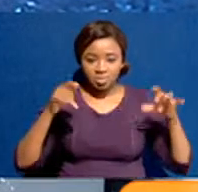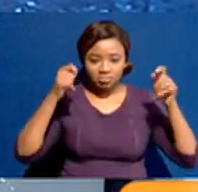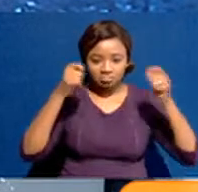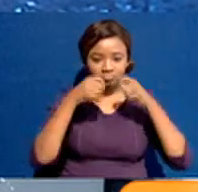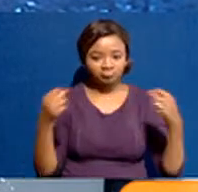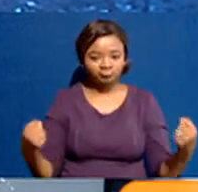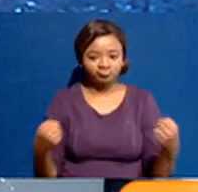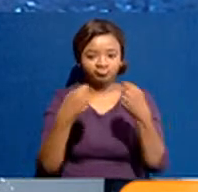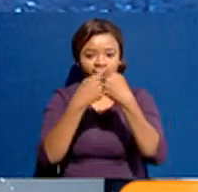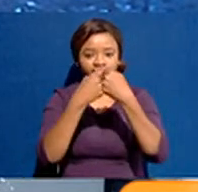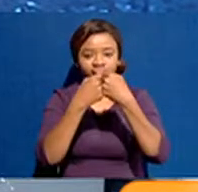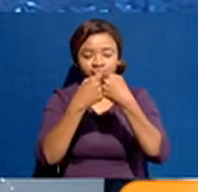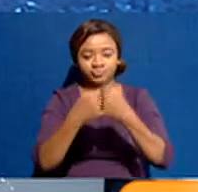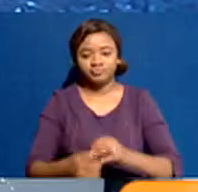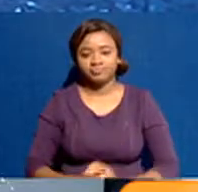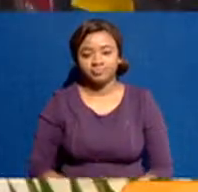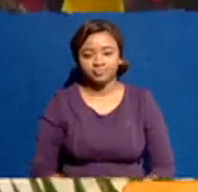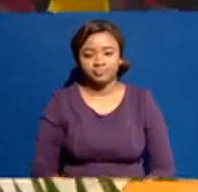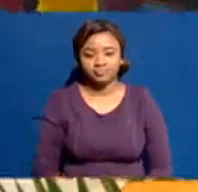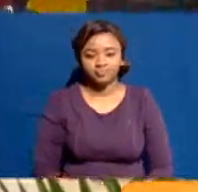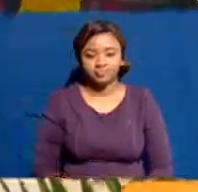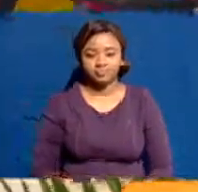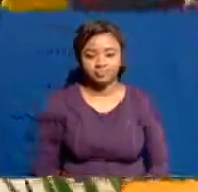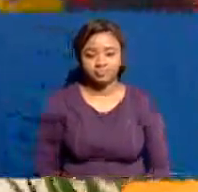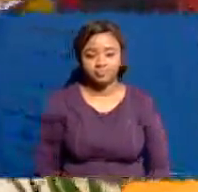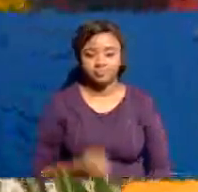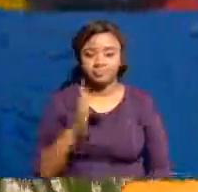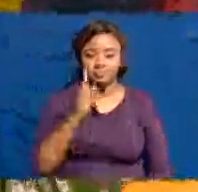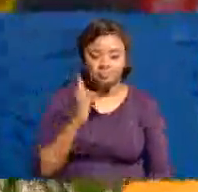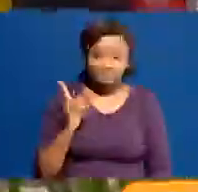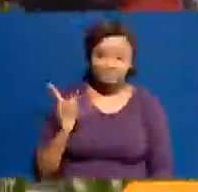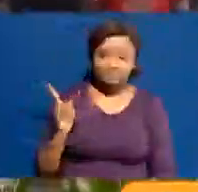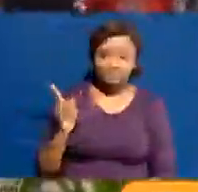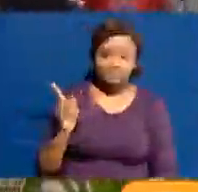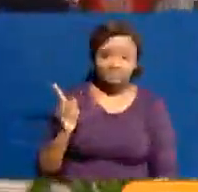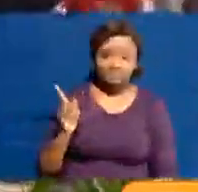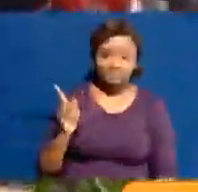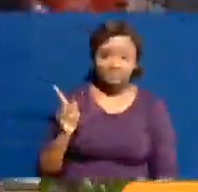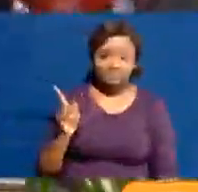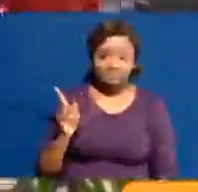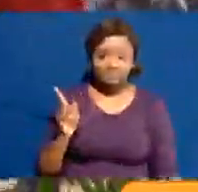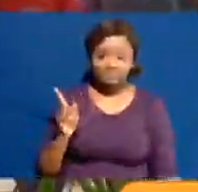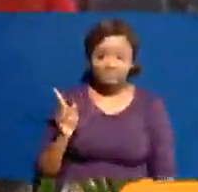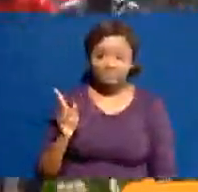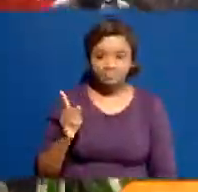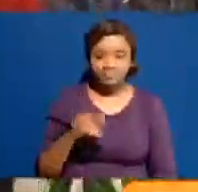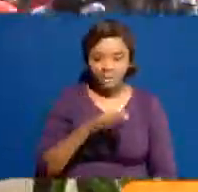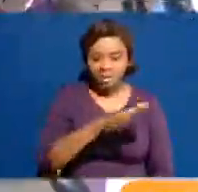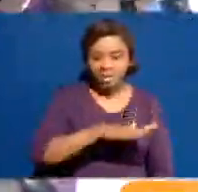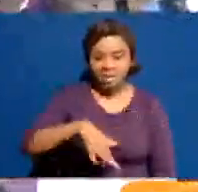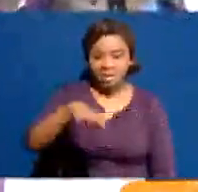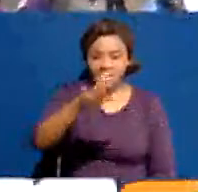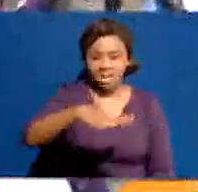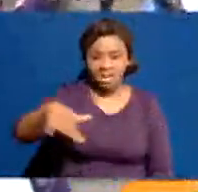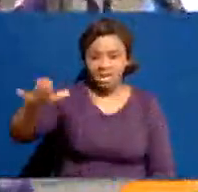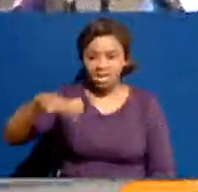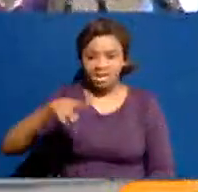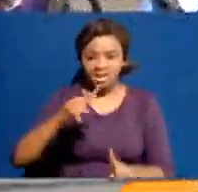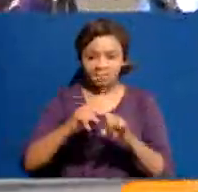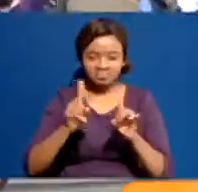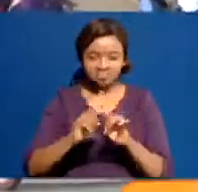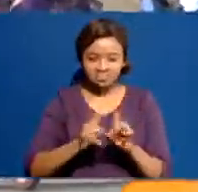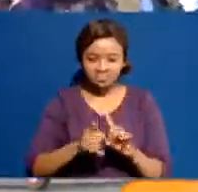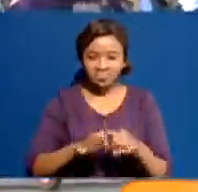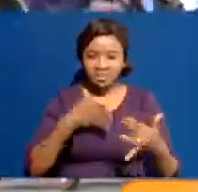Munene now reports. Protesters took to the streets in different towns in Migori County on Monday, barricading